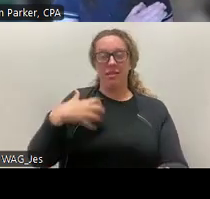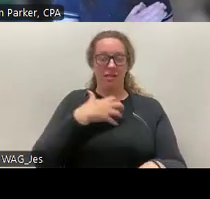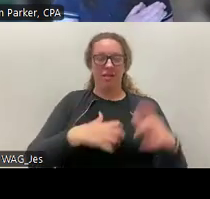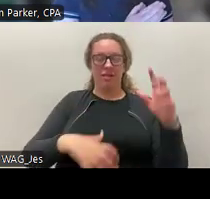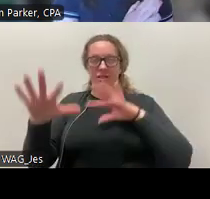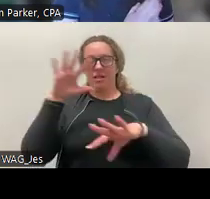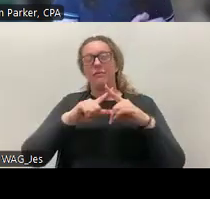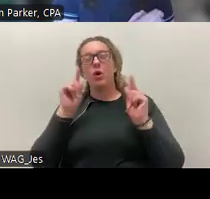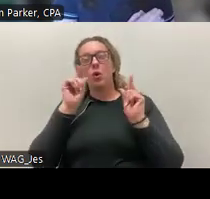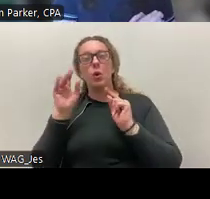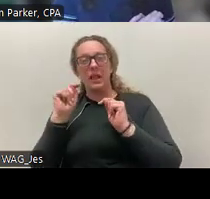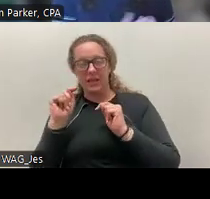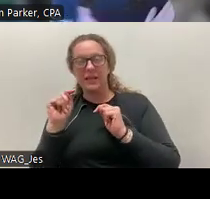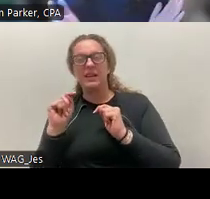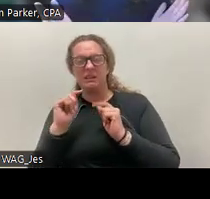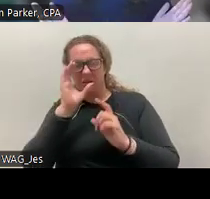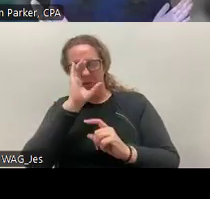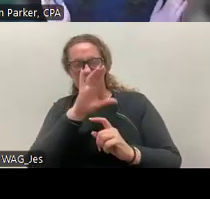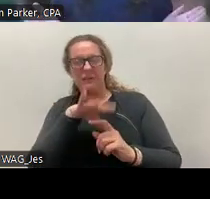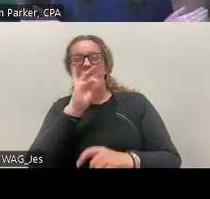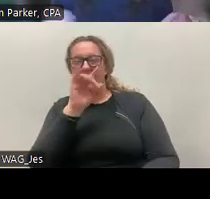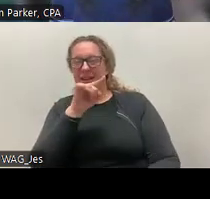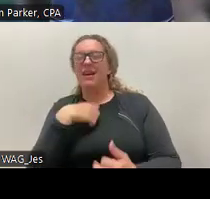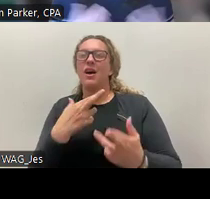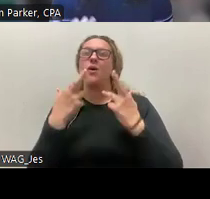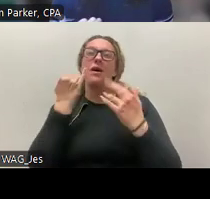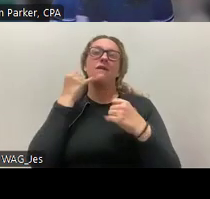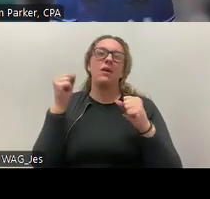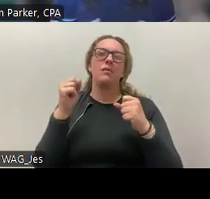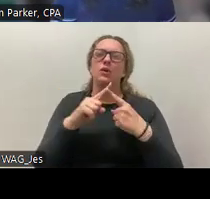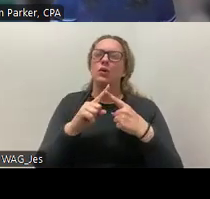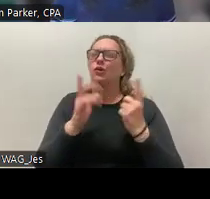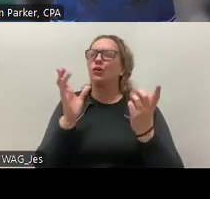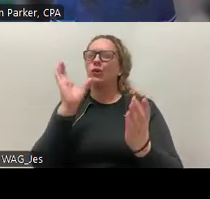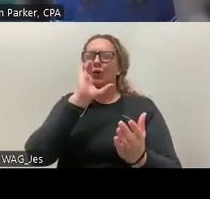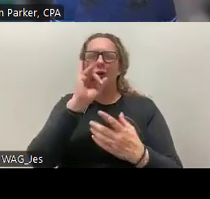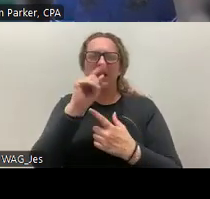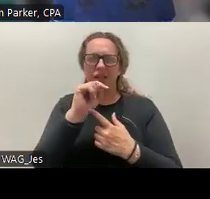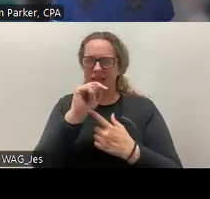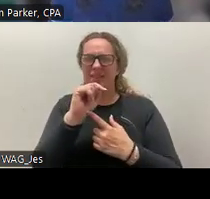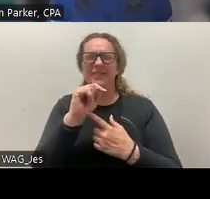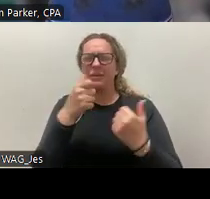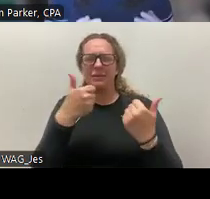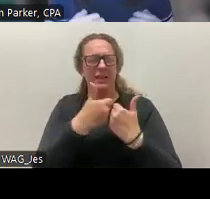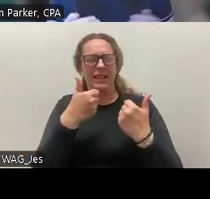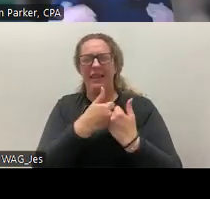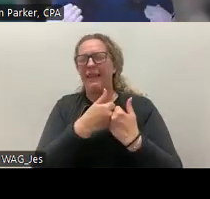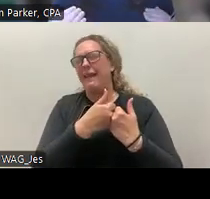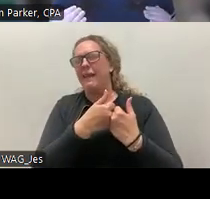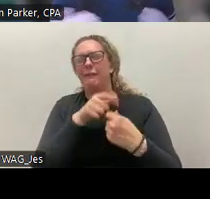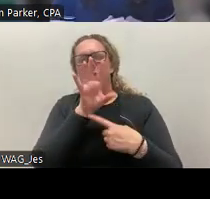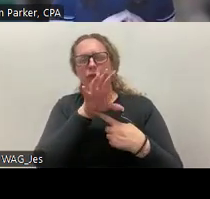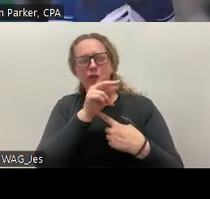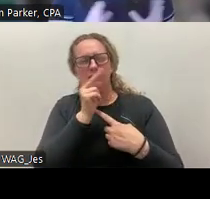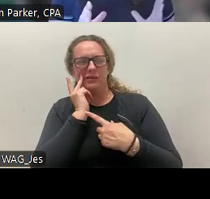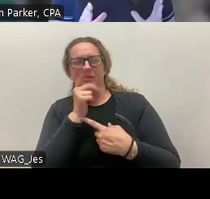Google it, I would absolutely recommend it if you're capable of just Googling some gameplay footage of Metaphor ReFantazio, and you can